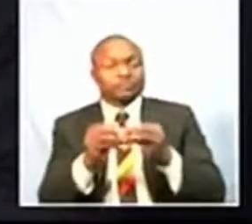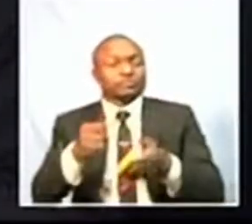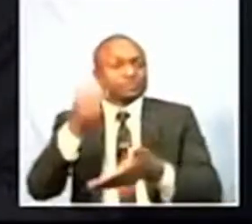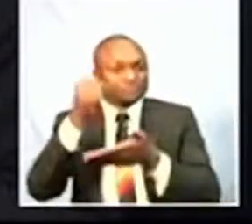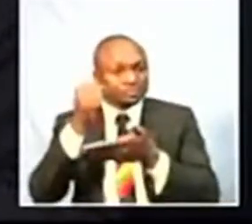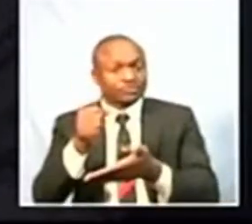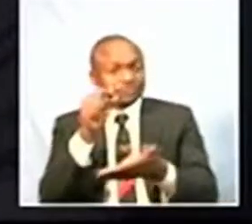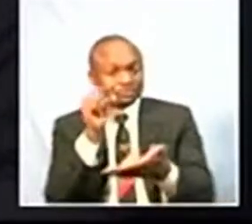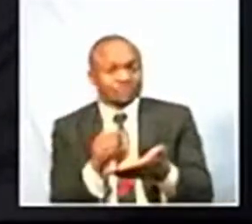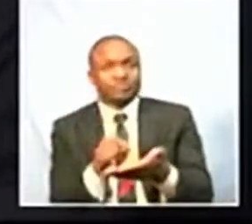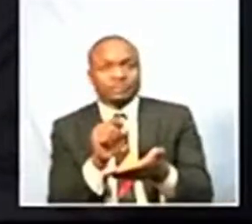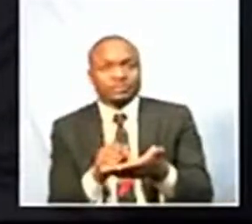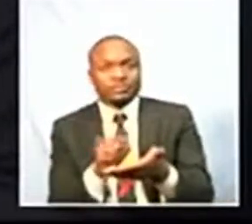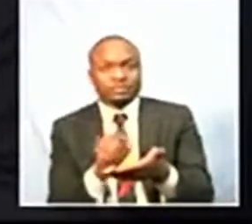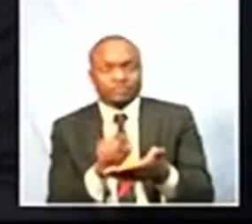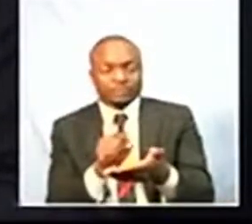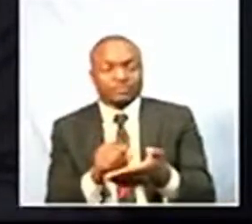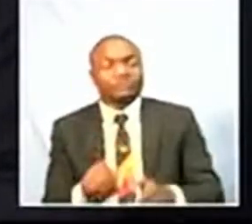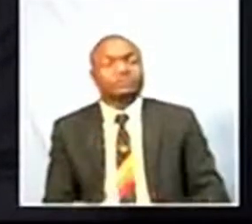particular component was